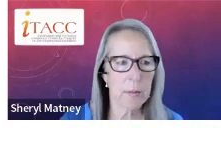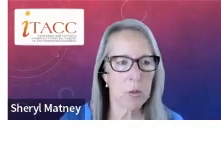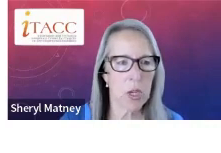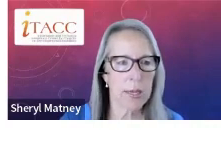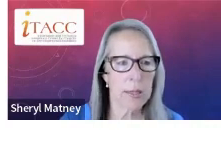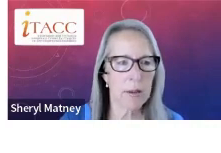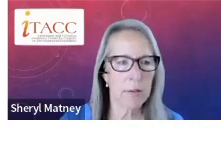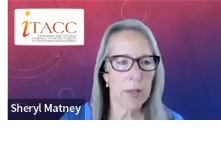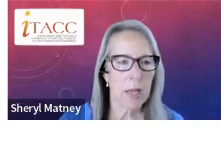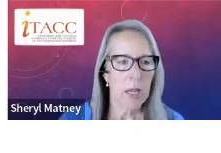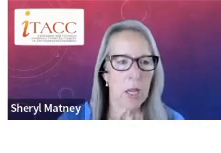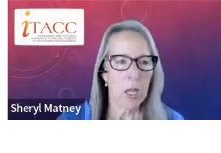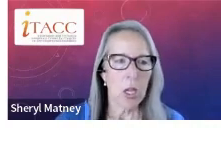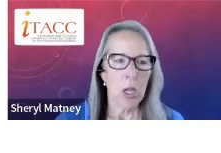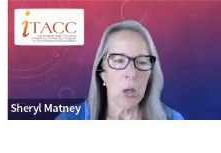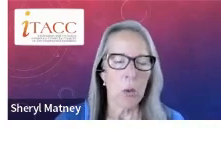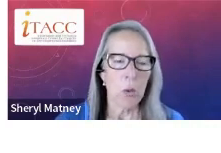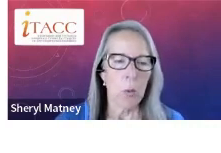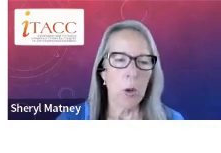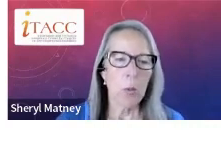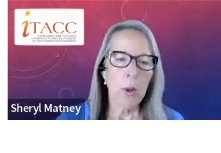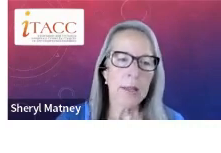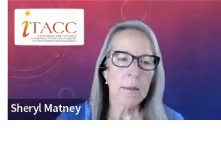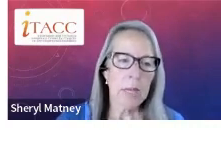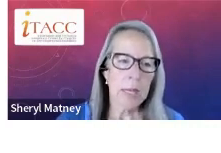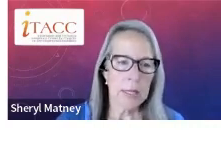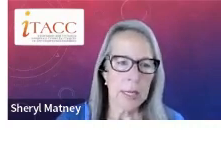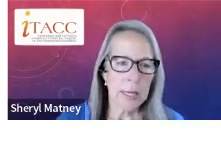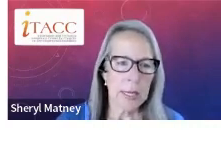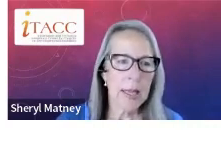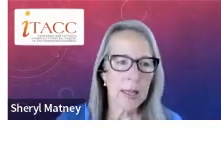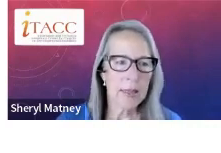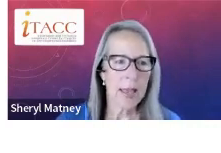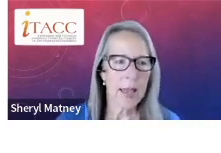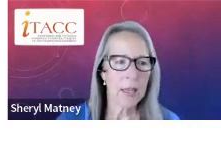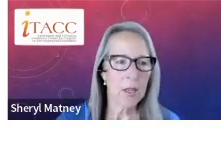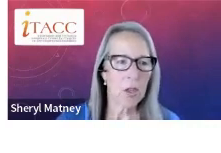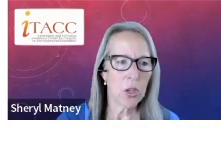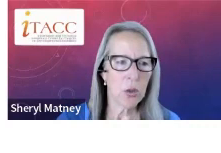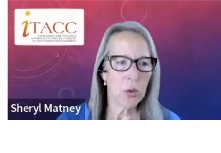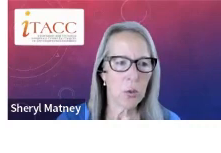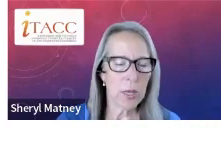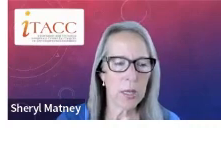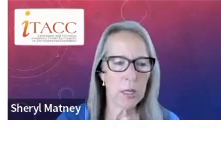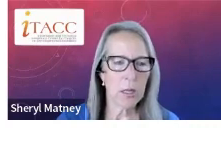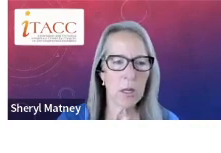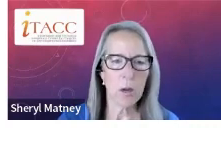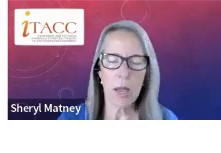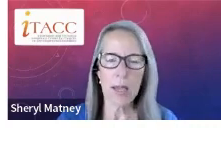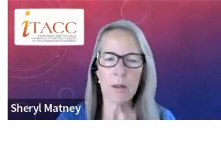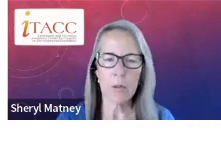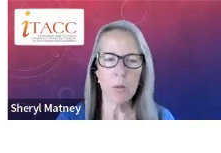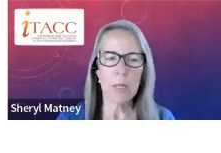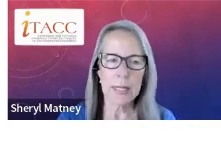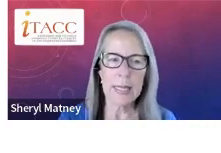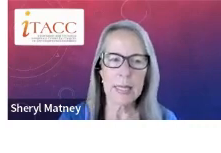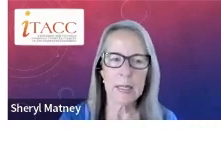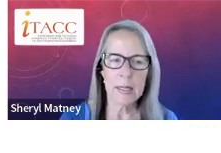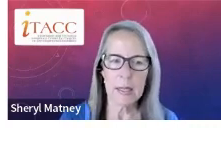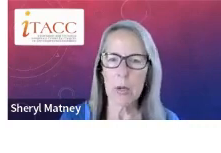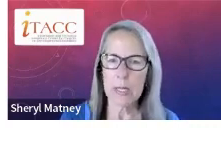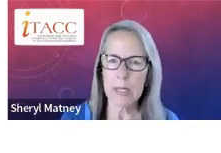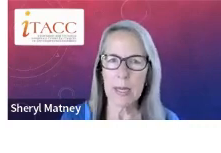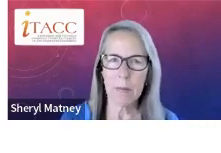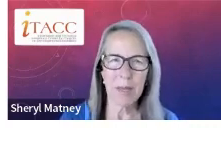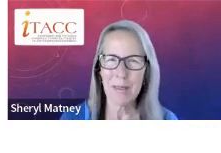towards this objective? We're recommending that you kind of do a